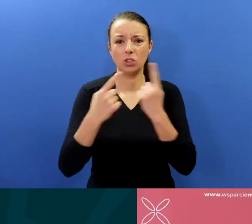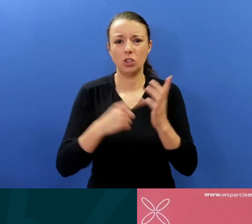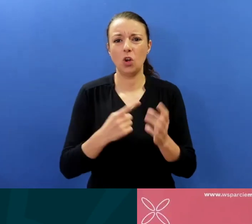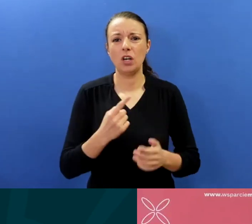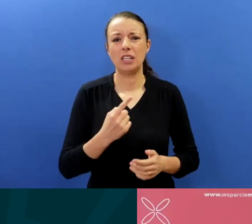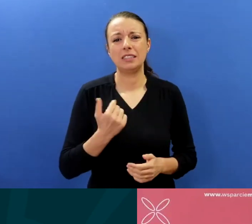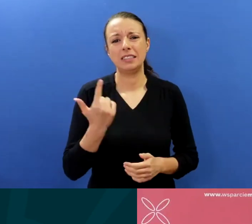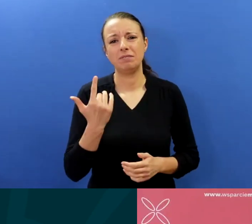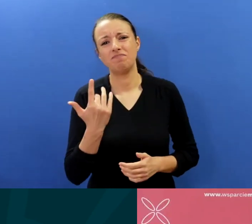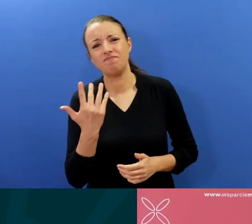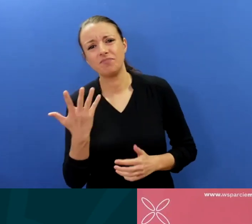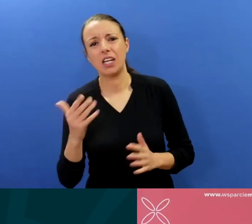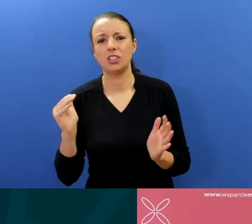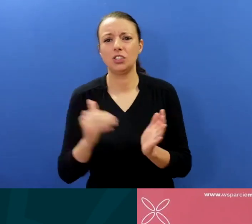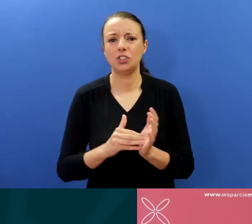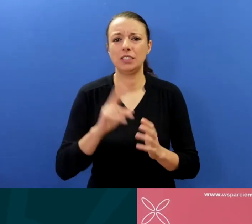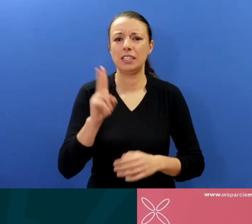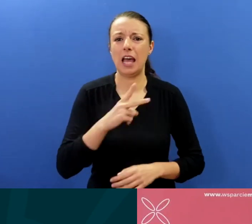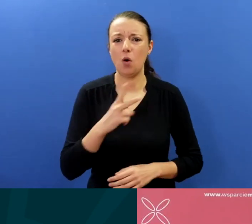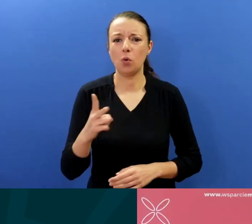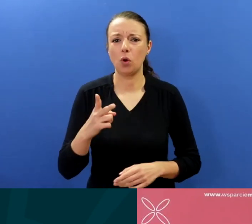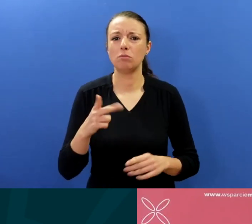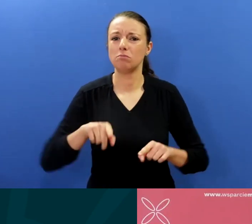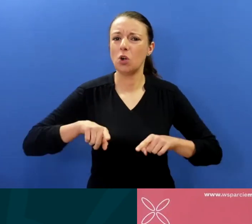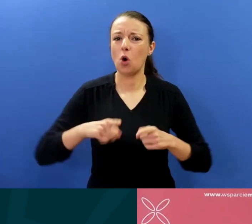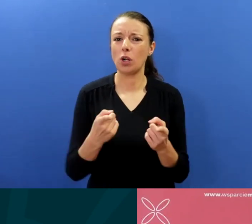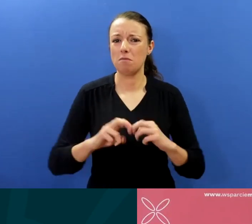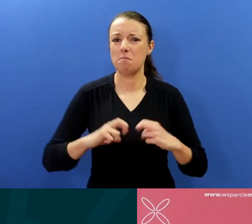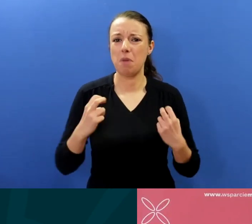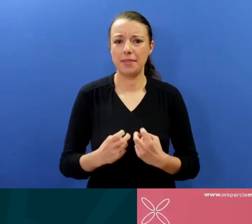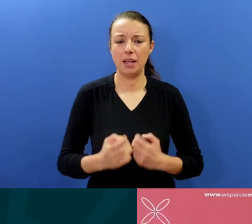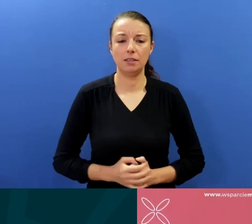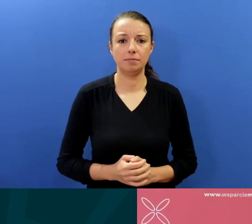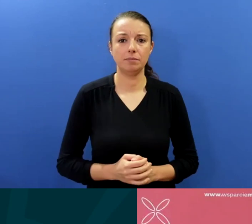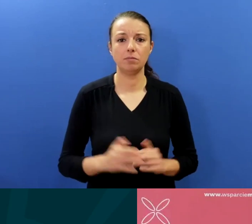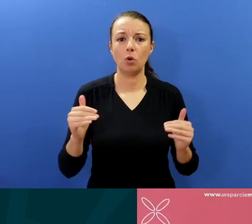from 3,000 to 10 or more, depending on the